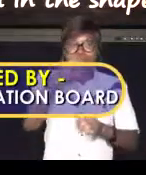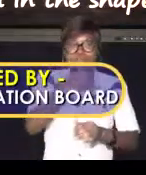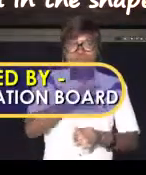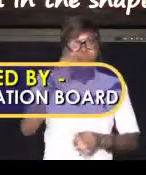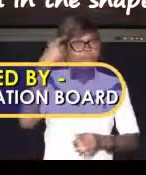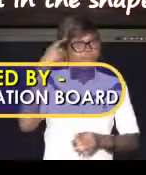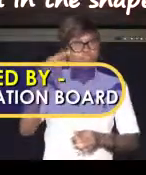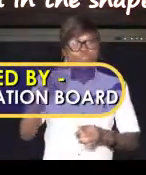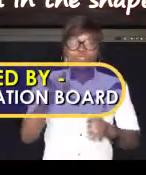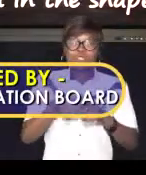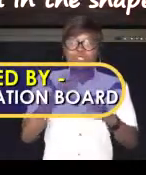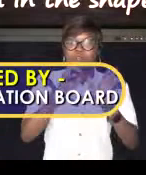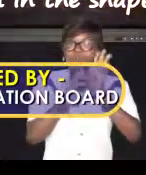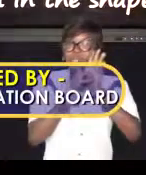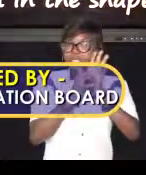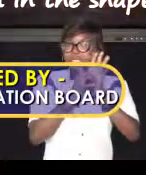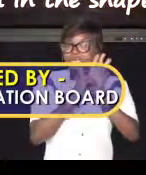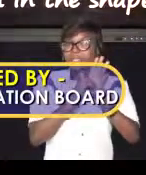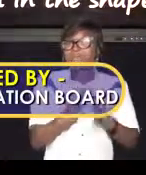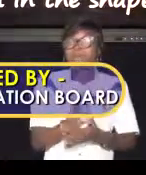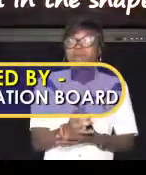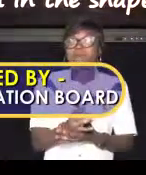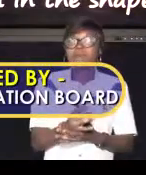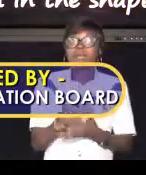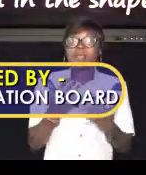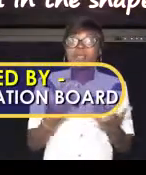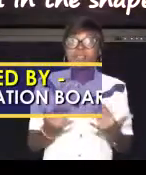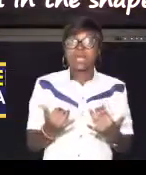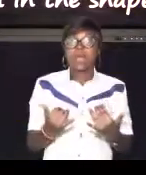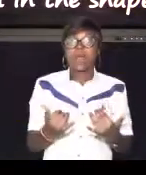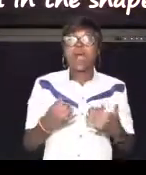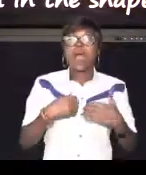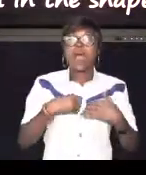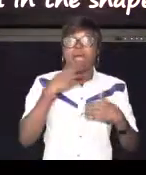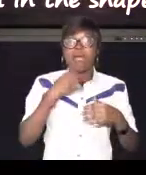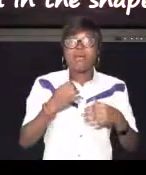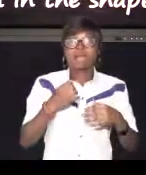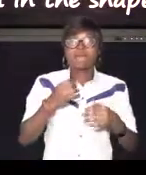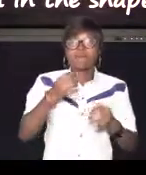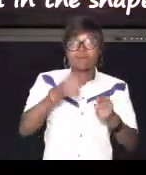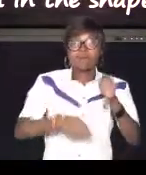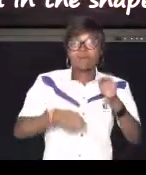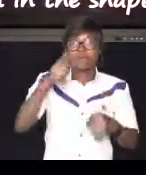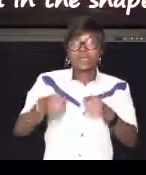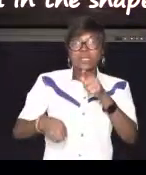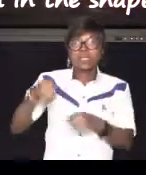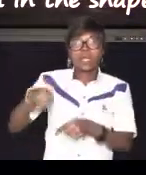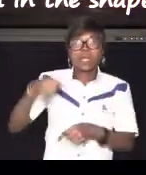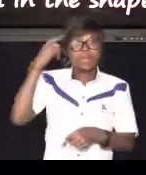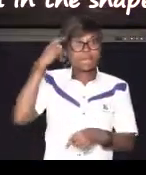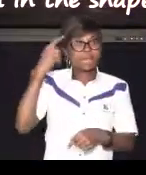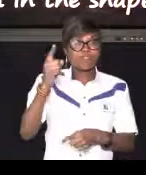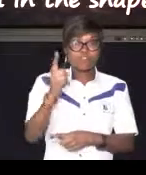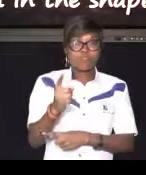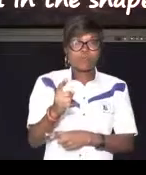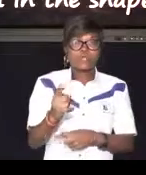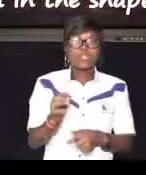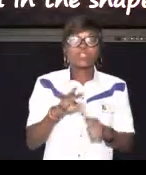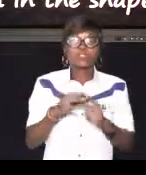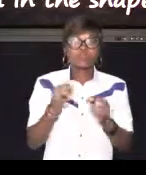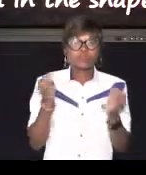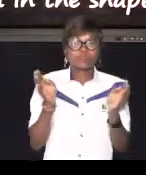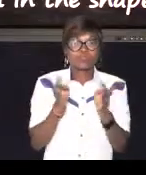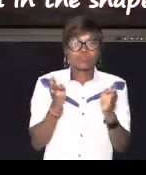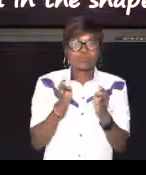you, in case you're not familiar with the concept of area. Now I've partitioned this same space, the whole space, I've broken it down